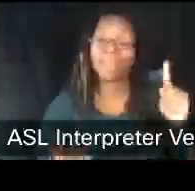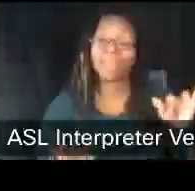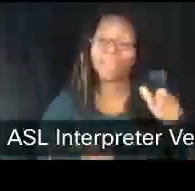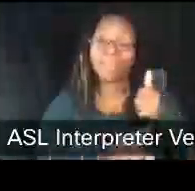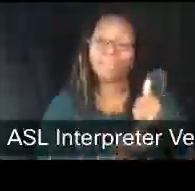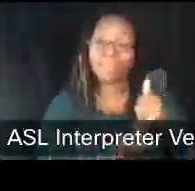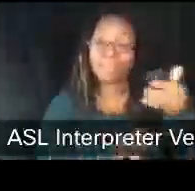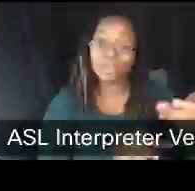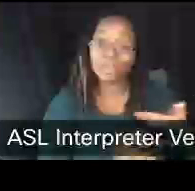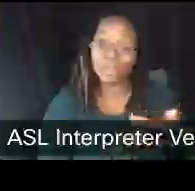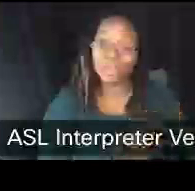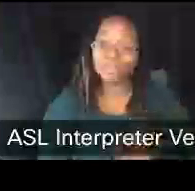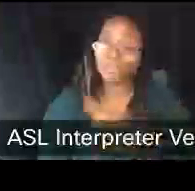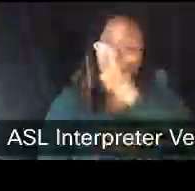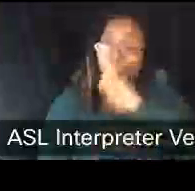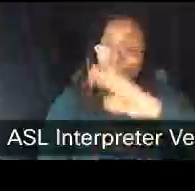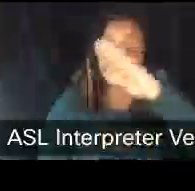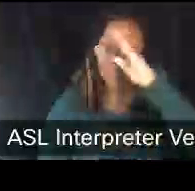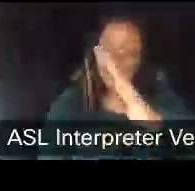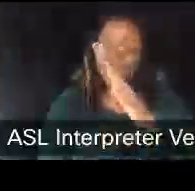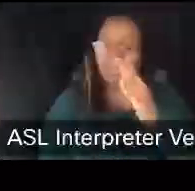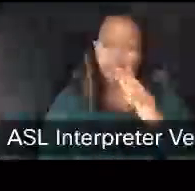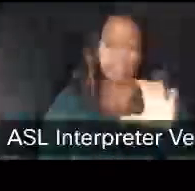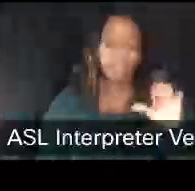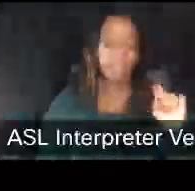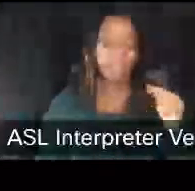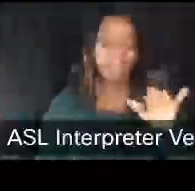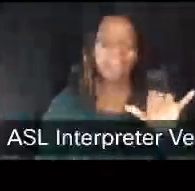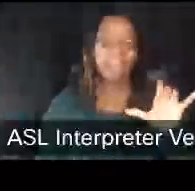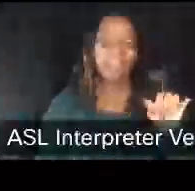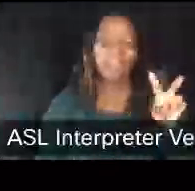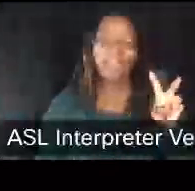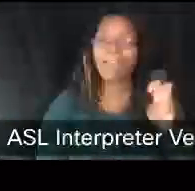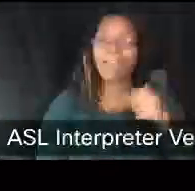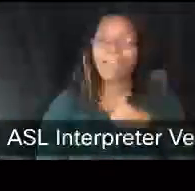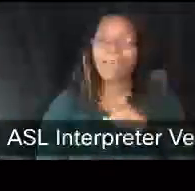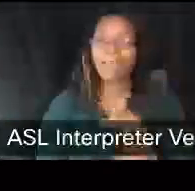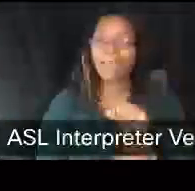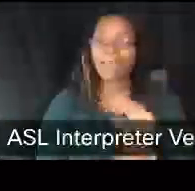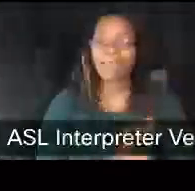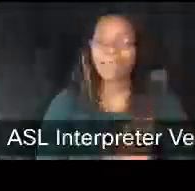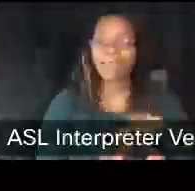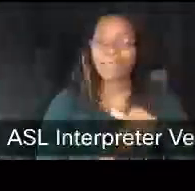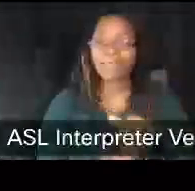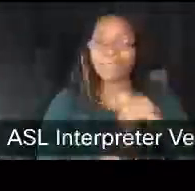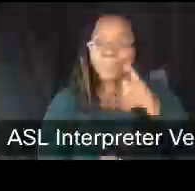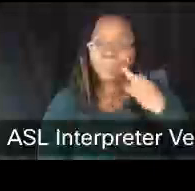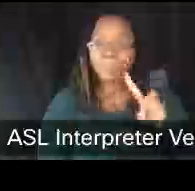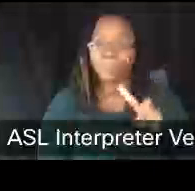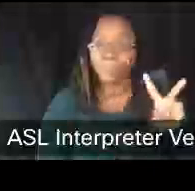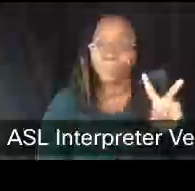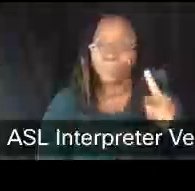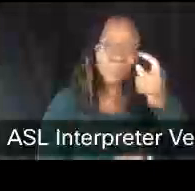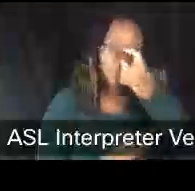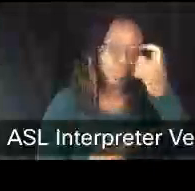Welcome, everyone. Thanks for joining. My name is Kathy Cave. I also work at the National Center on Domestic Violence, Trauma, and Mental